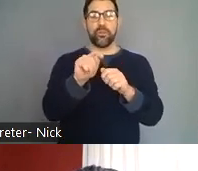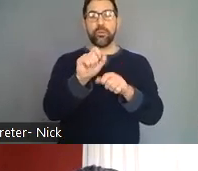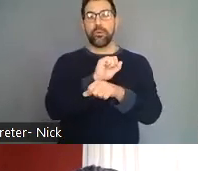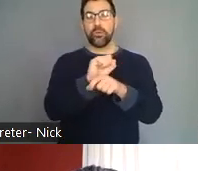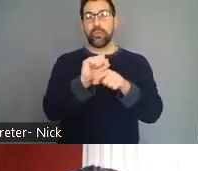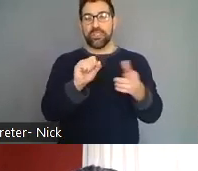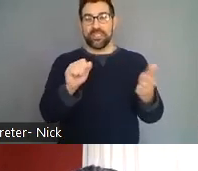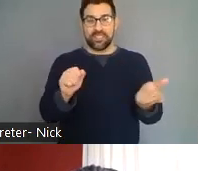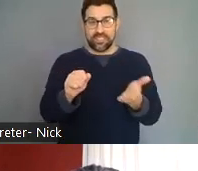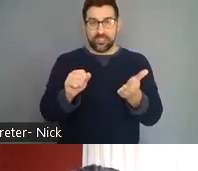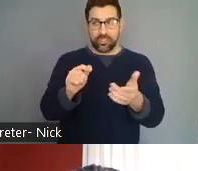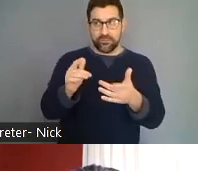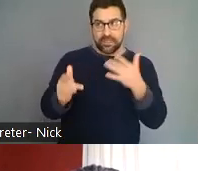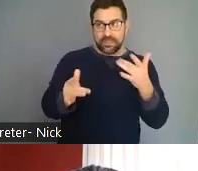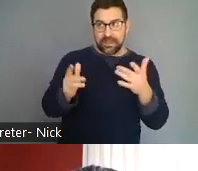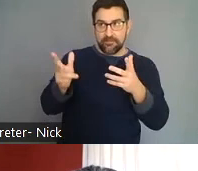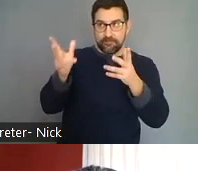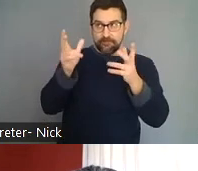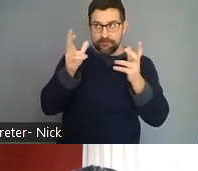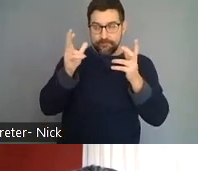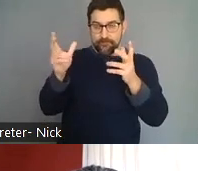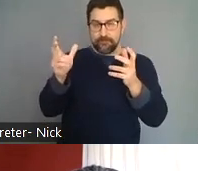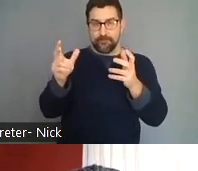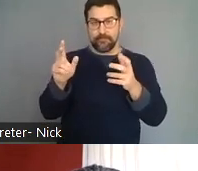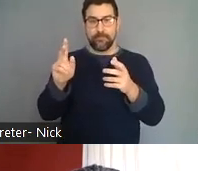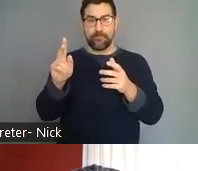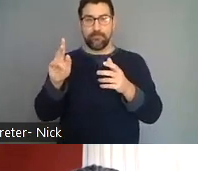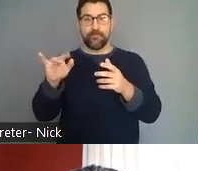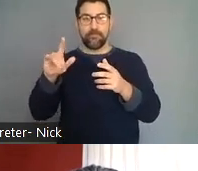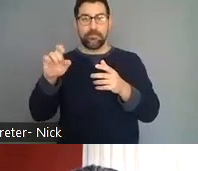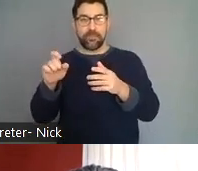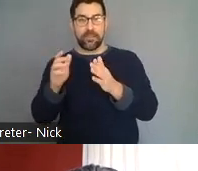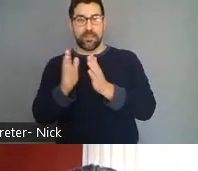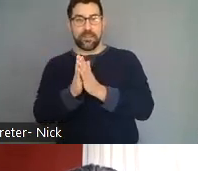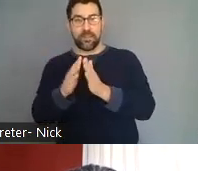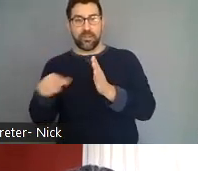here and has been very excited about what you all are saying. Kyle, who asked you all the